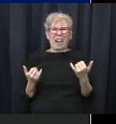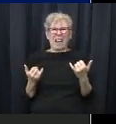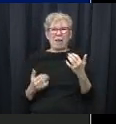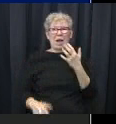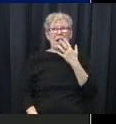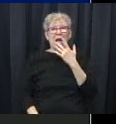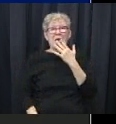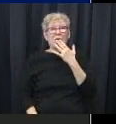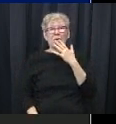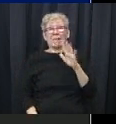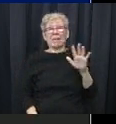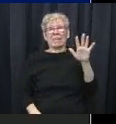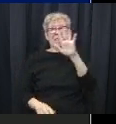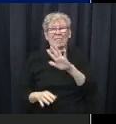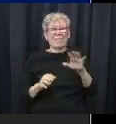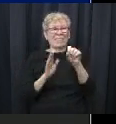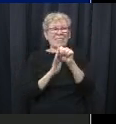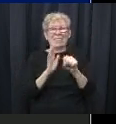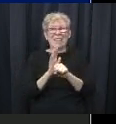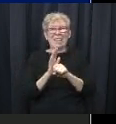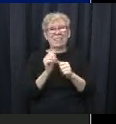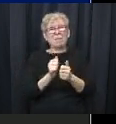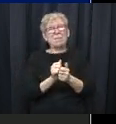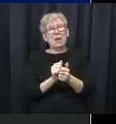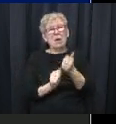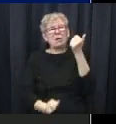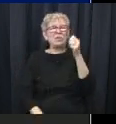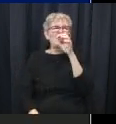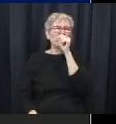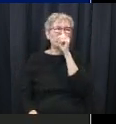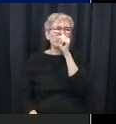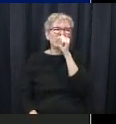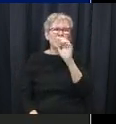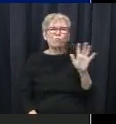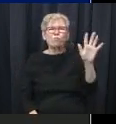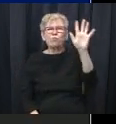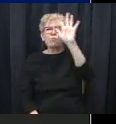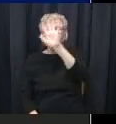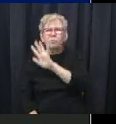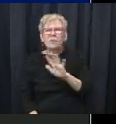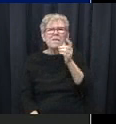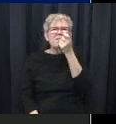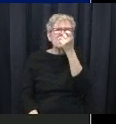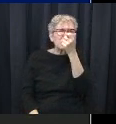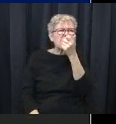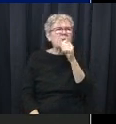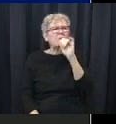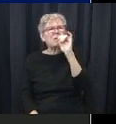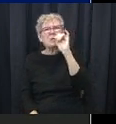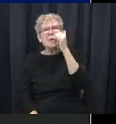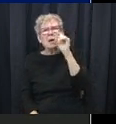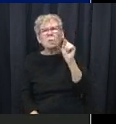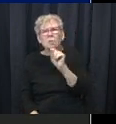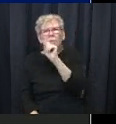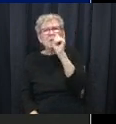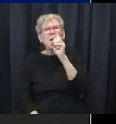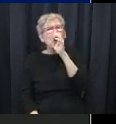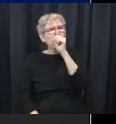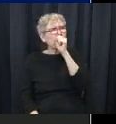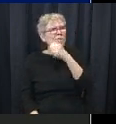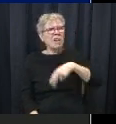level restrictions. Red and orange are, these are high level of restrictions. And again, just based on where we